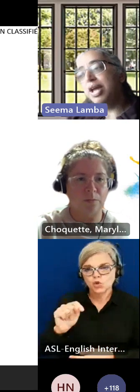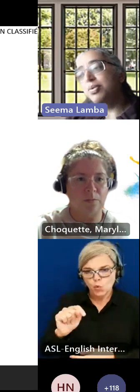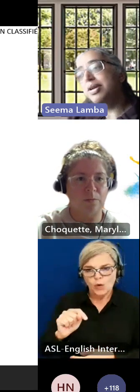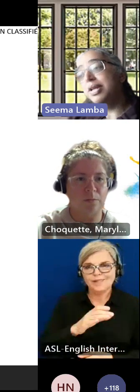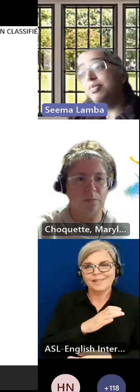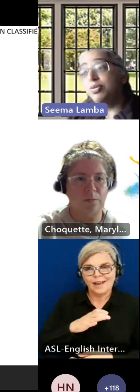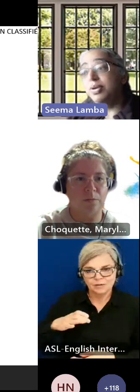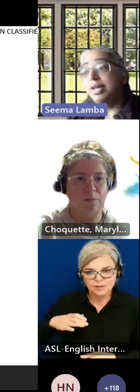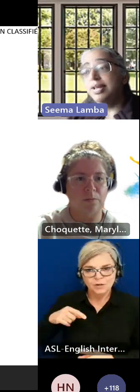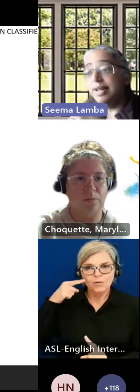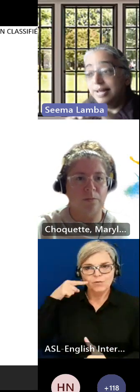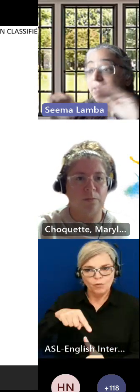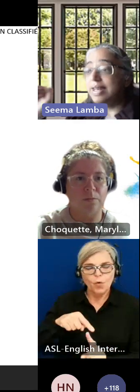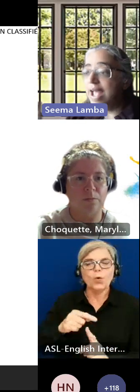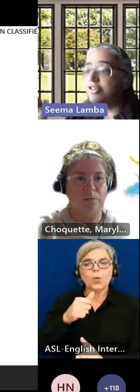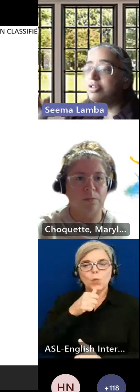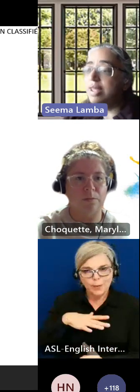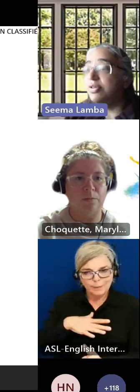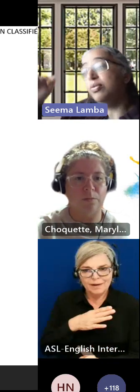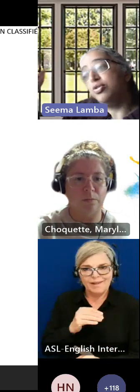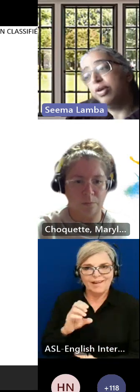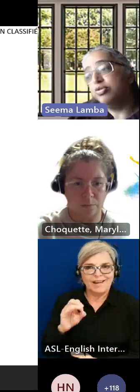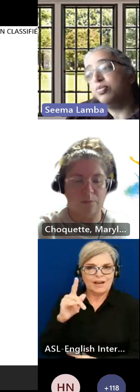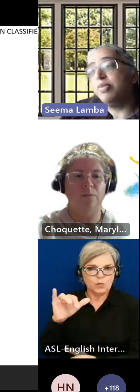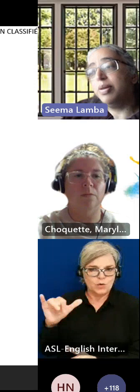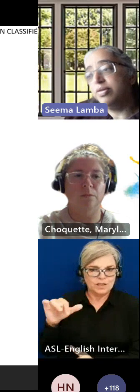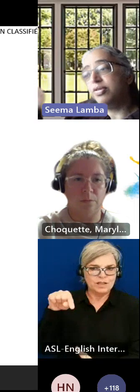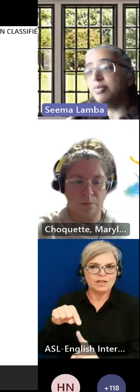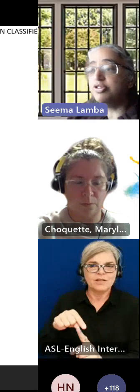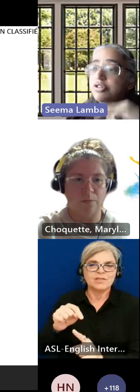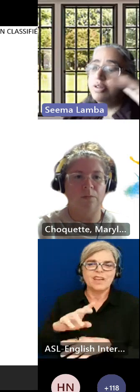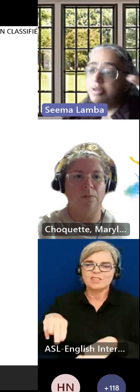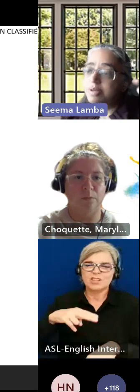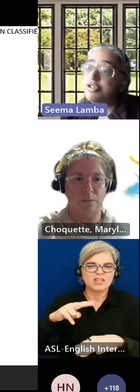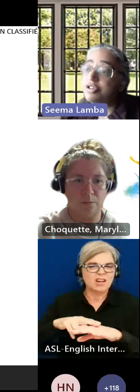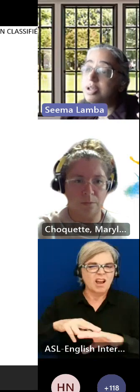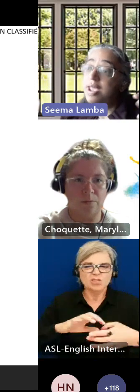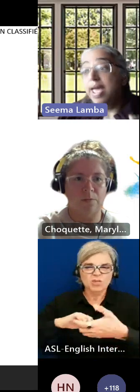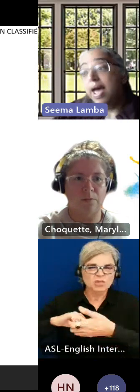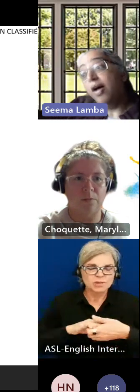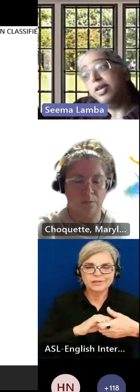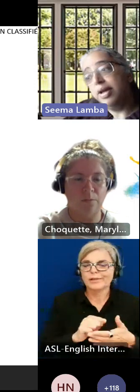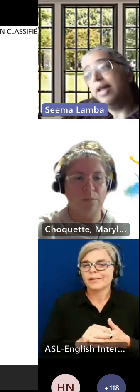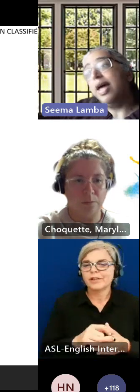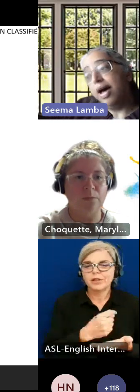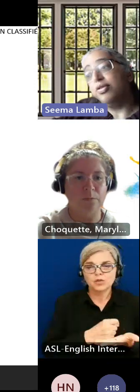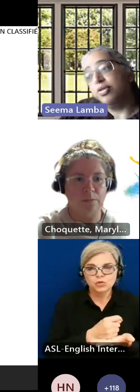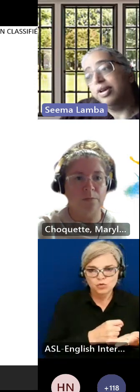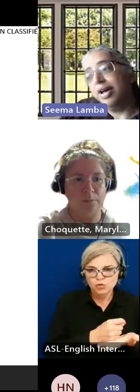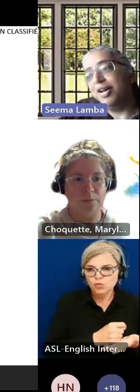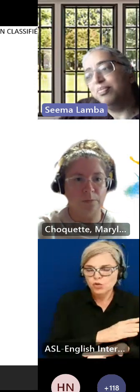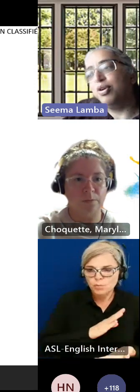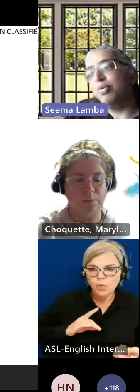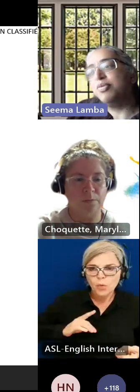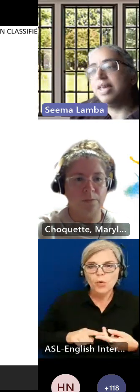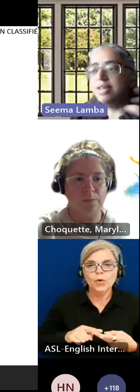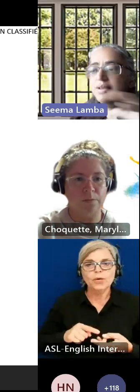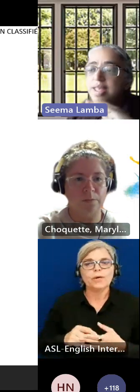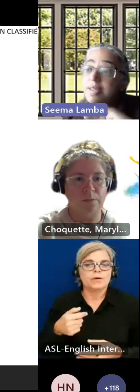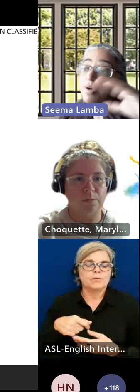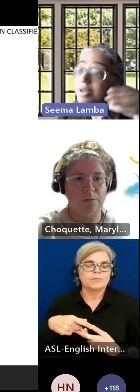actual Employment Equity Committee between, like, at a national level with Treasury Board, Public Service Commission on the and other